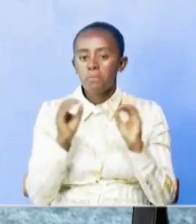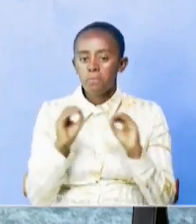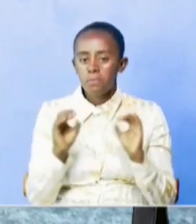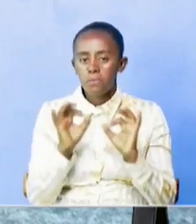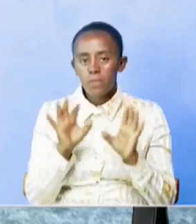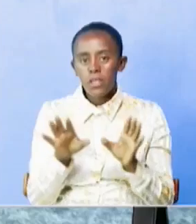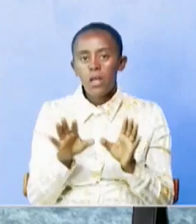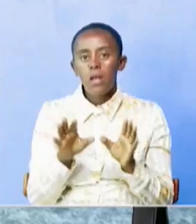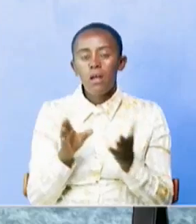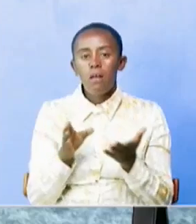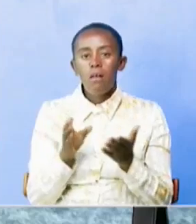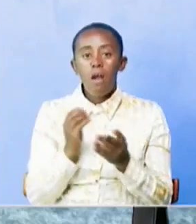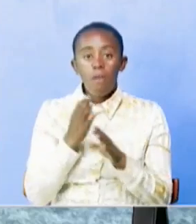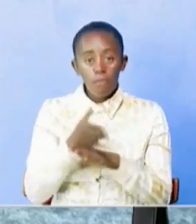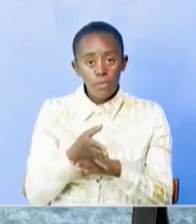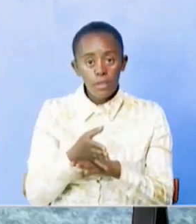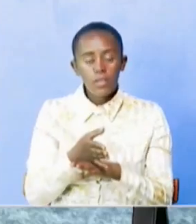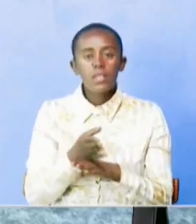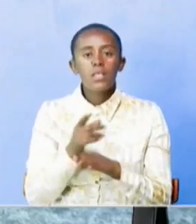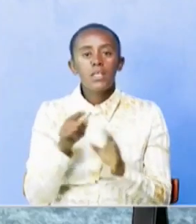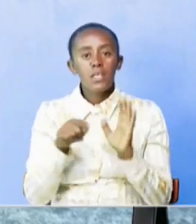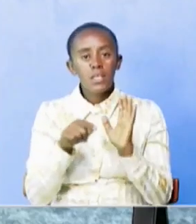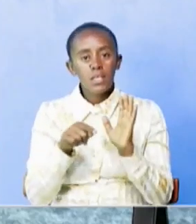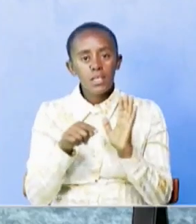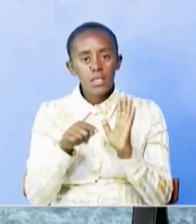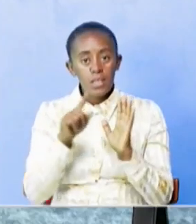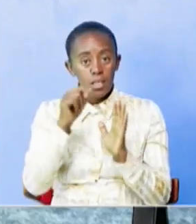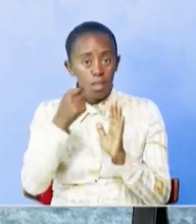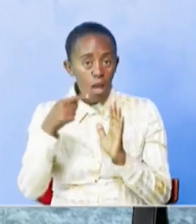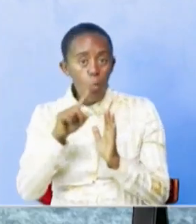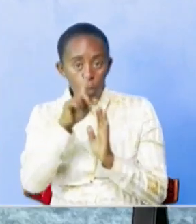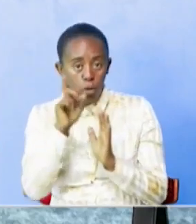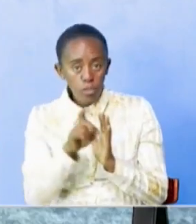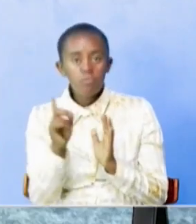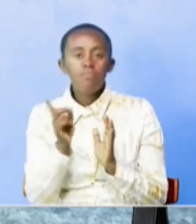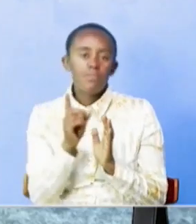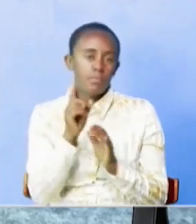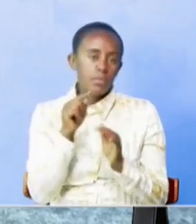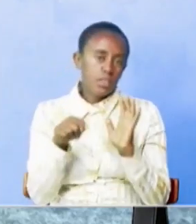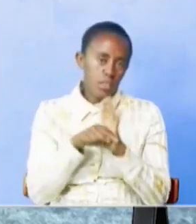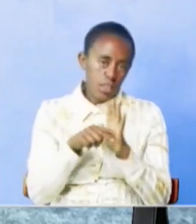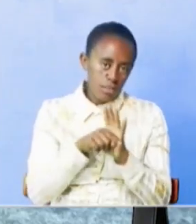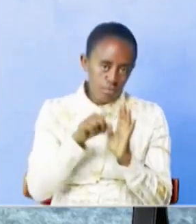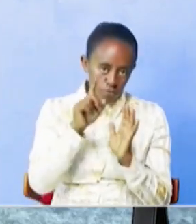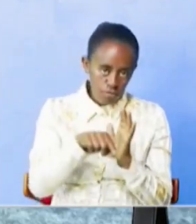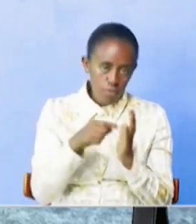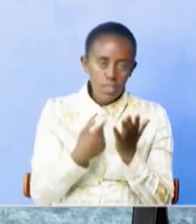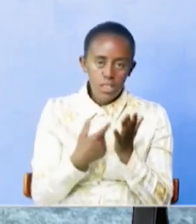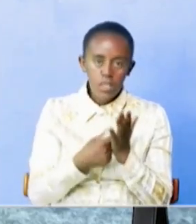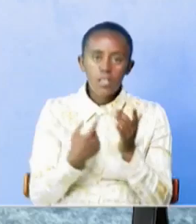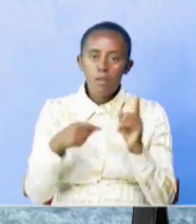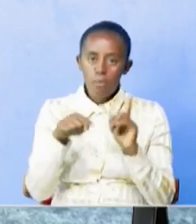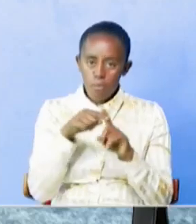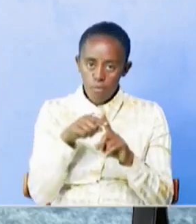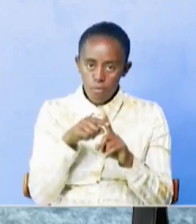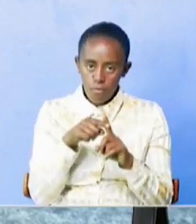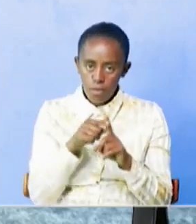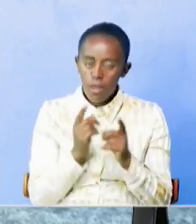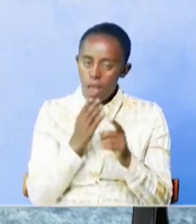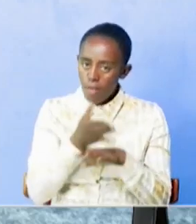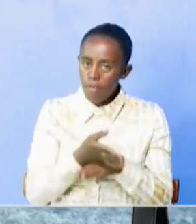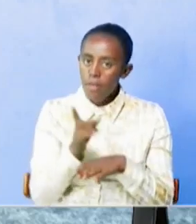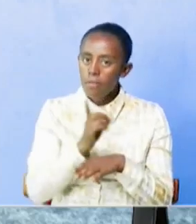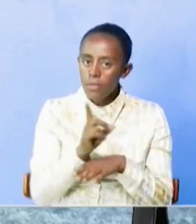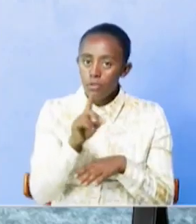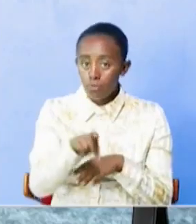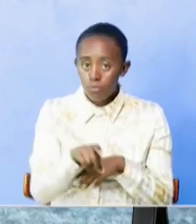what comes after the tag question should be what? Negative. Because this is positive, what comes after